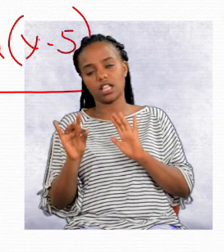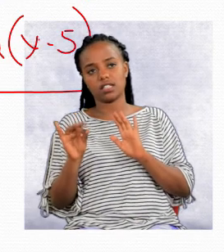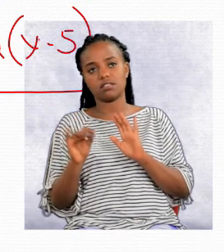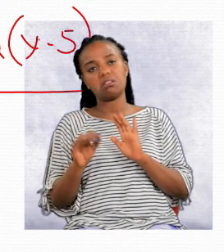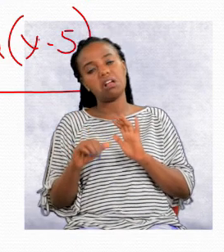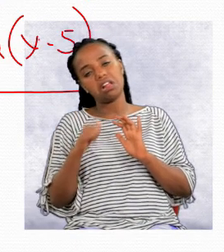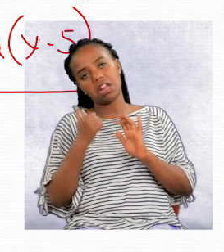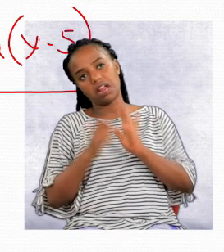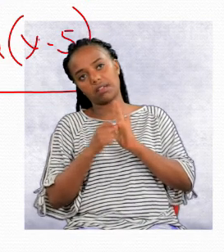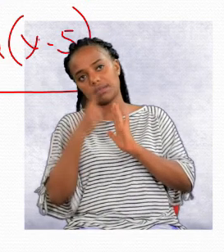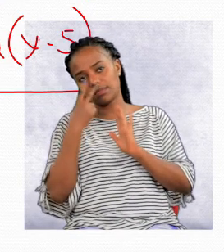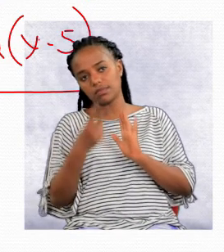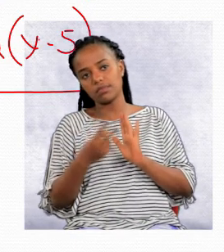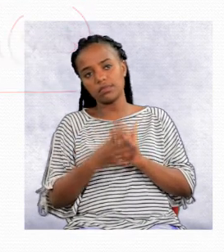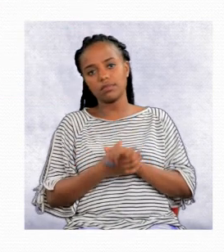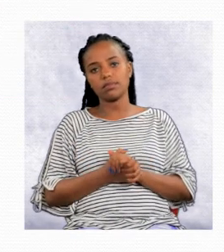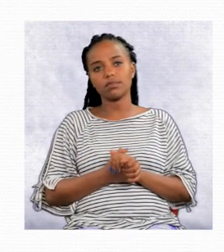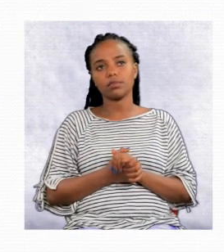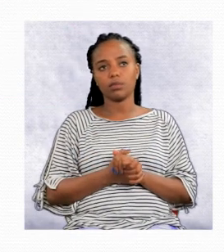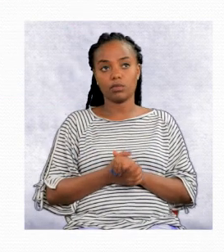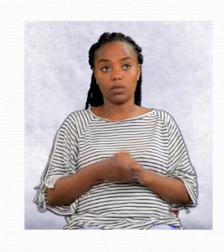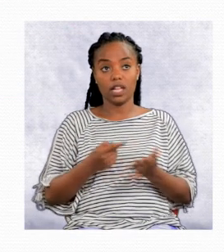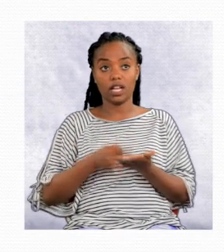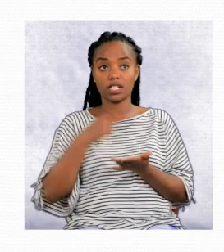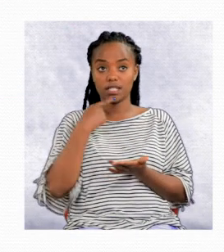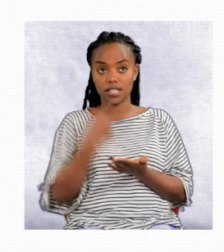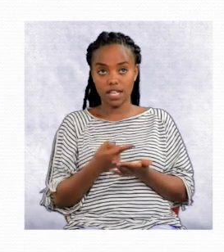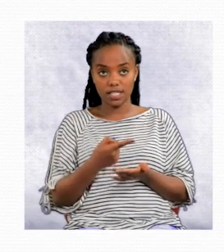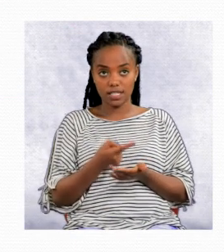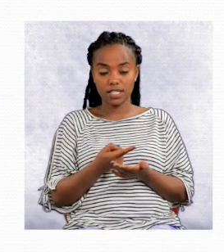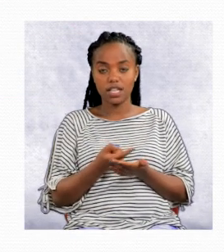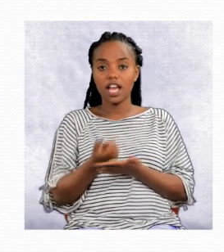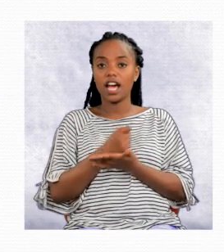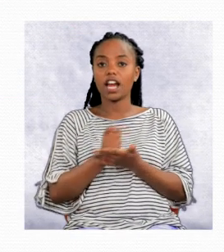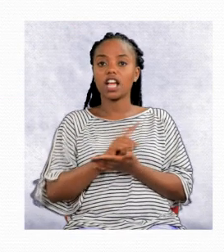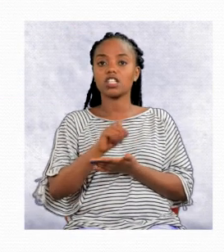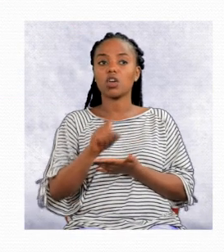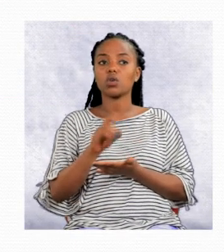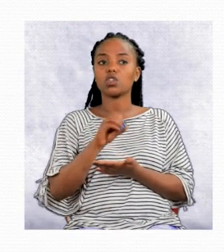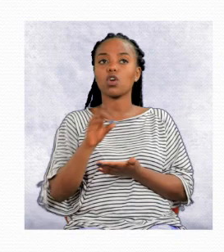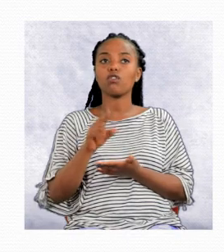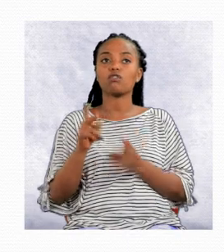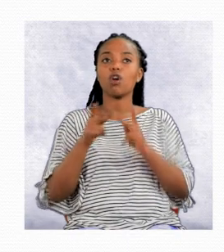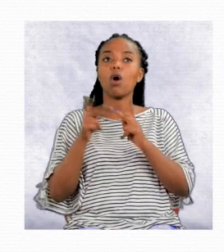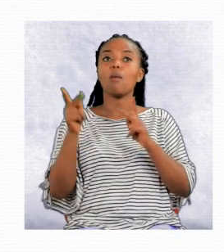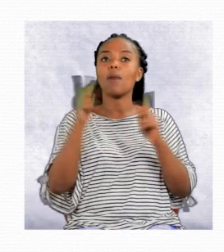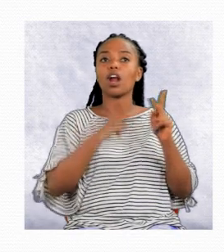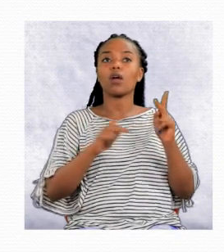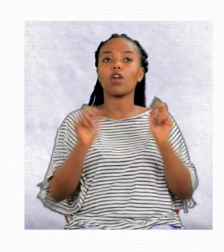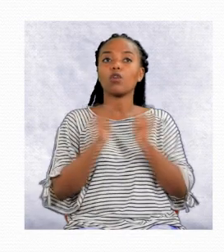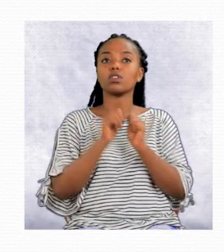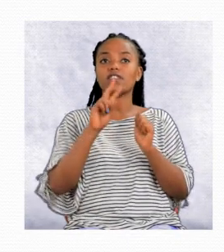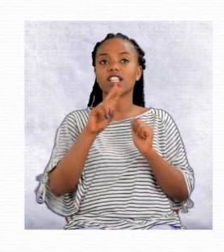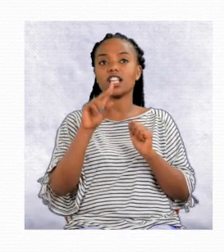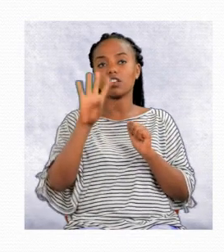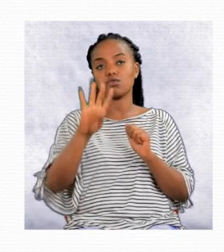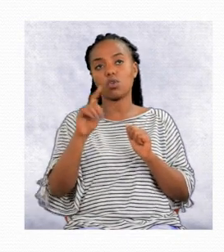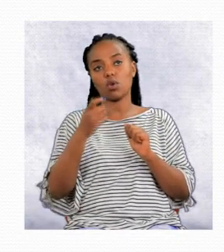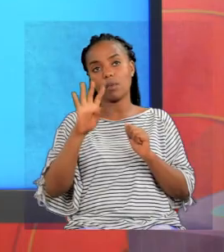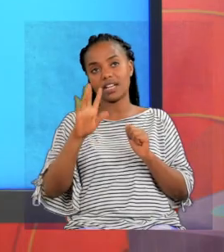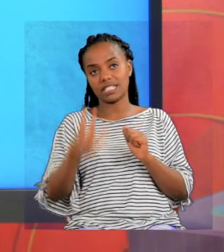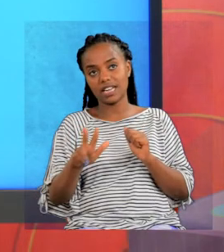the next example. Here it says, write the equation of parabola with vertex 4,